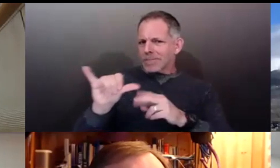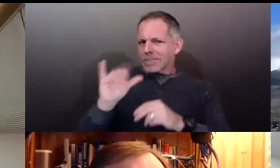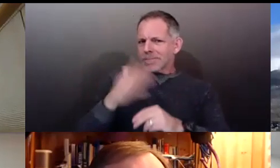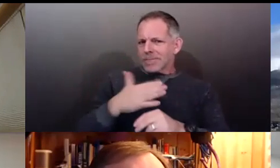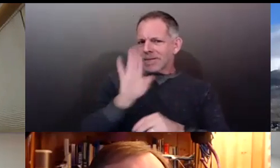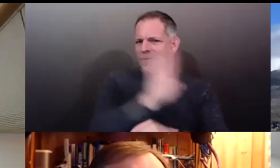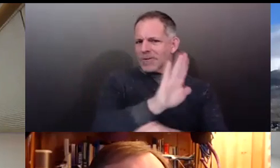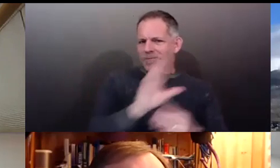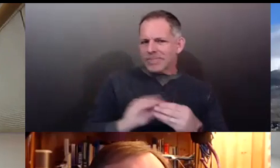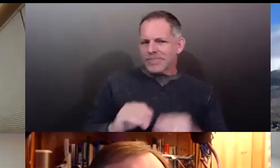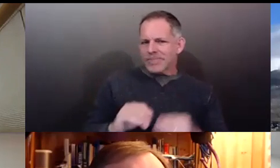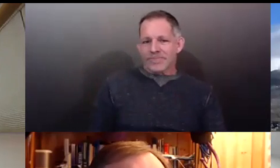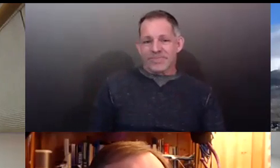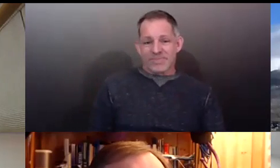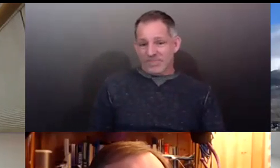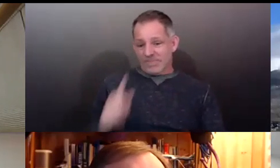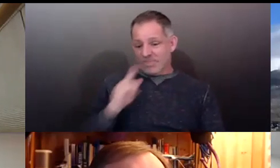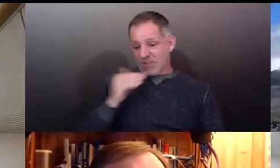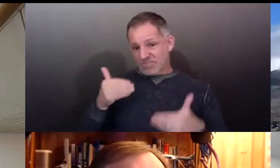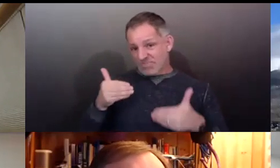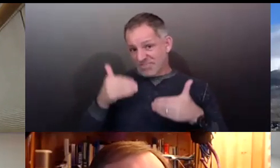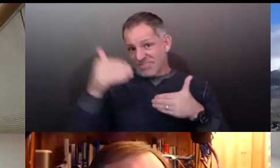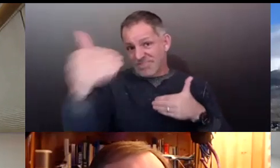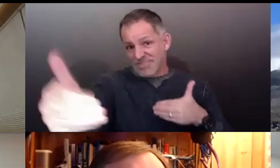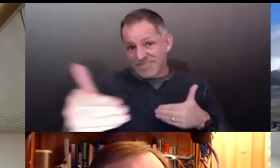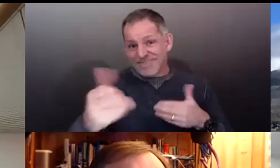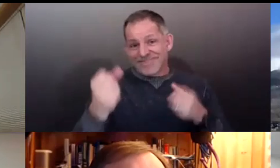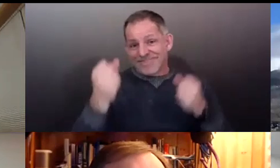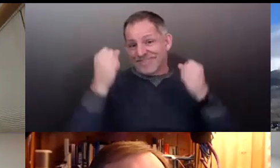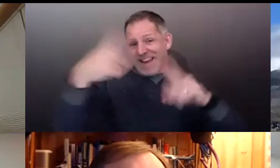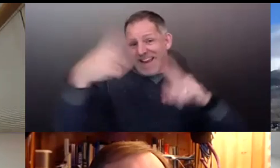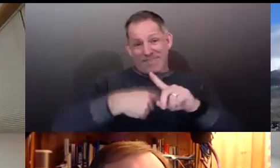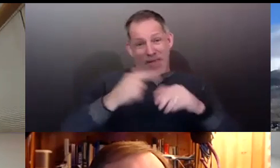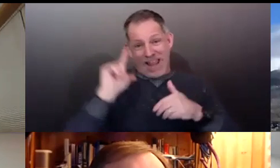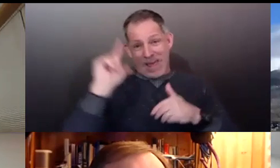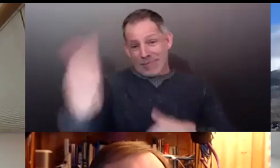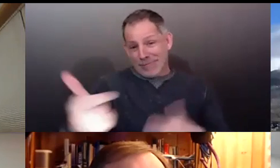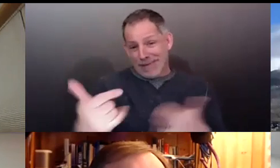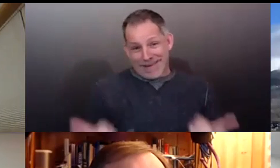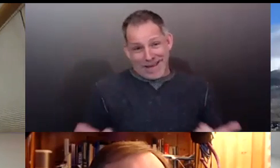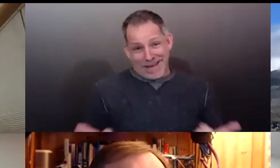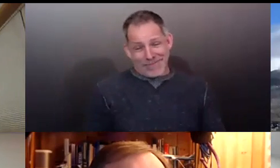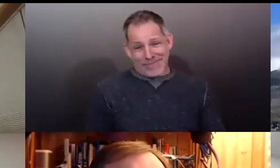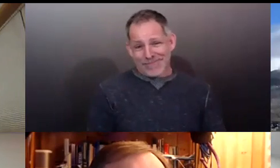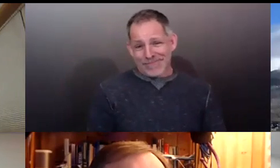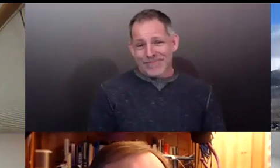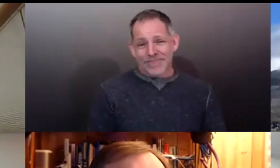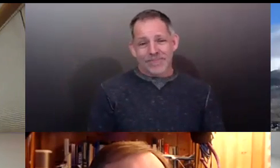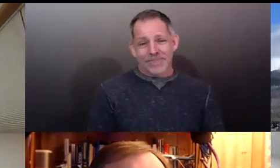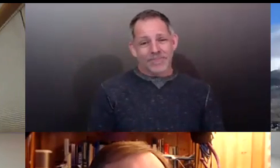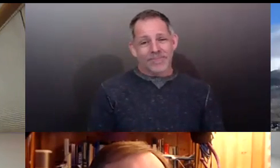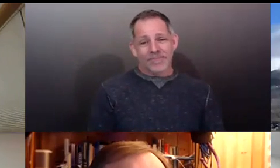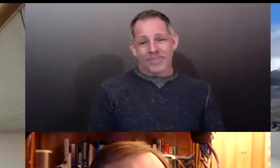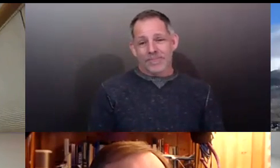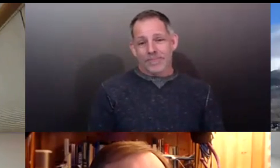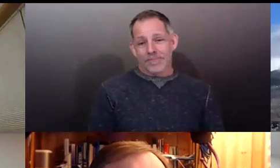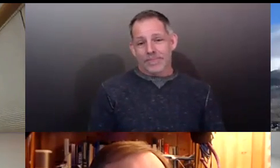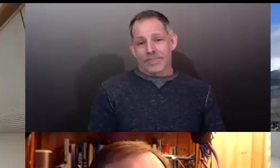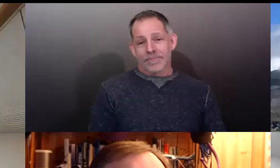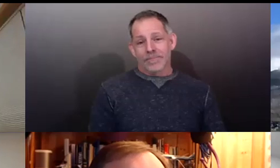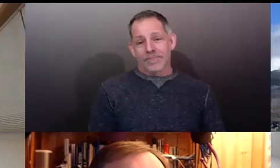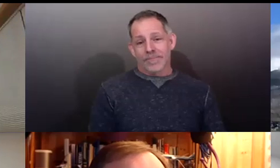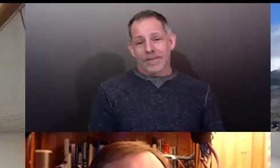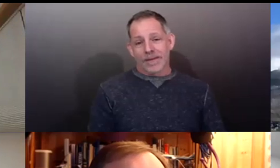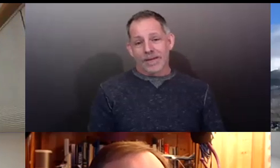think under a best case scenario, we're looking at mid to late, you know, summer